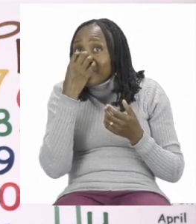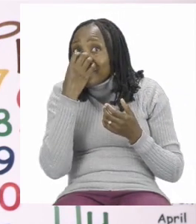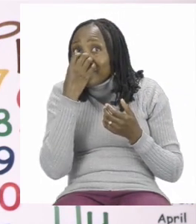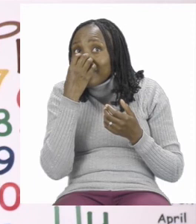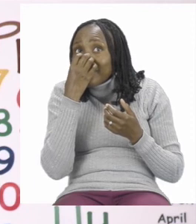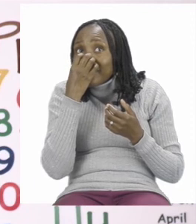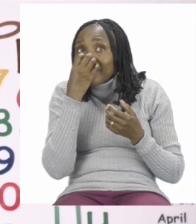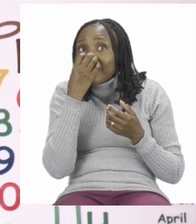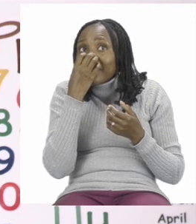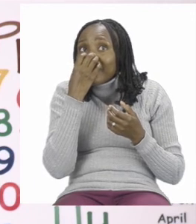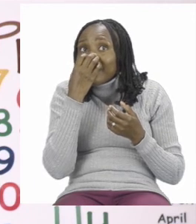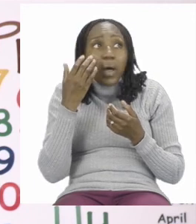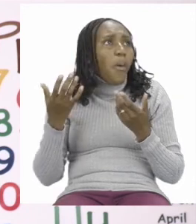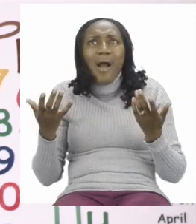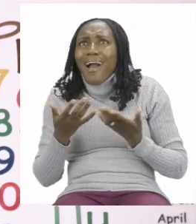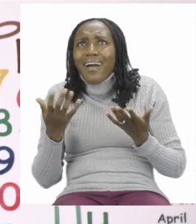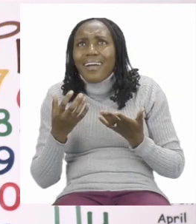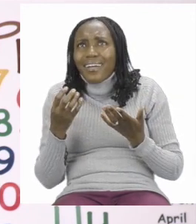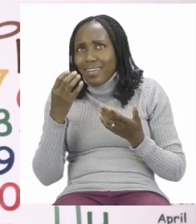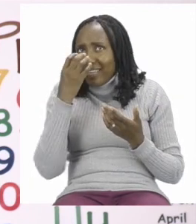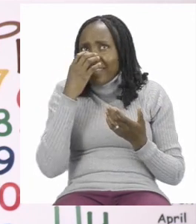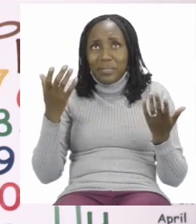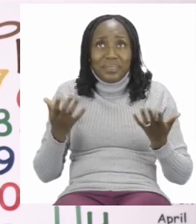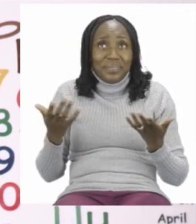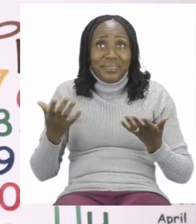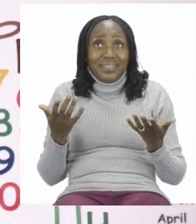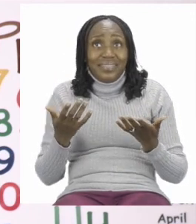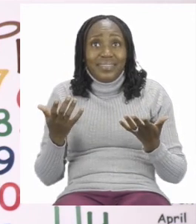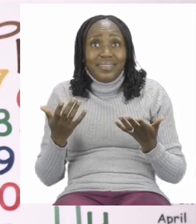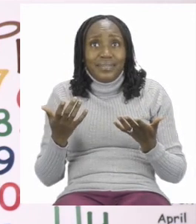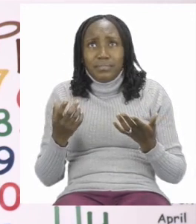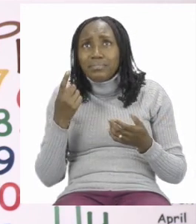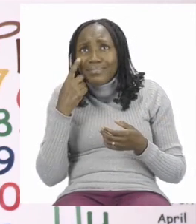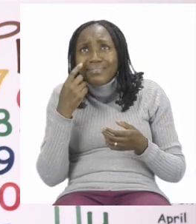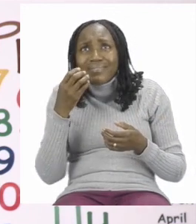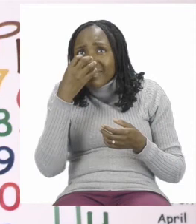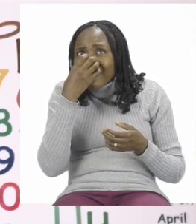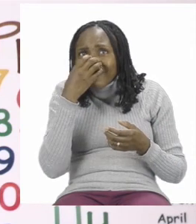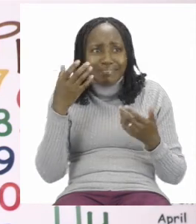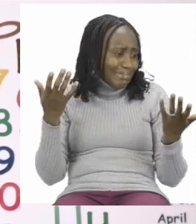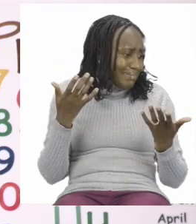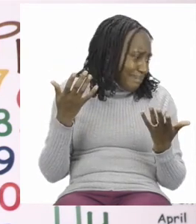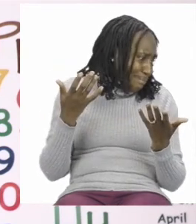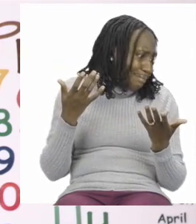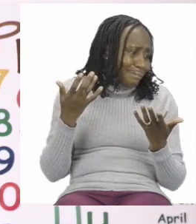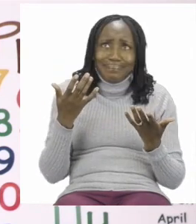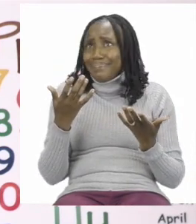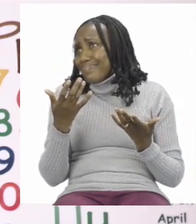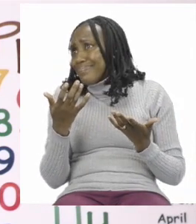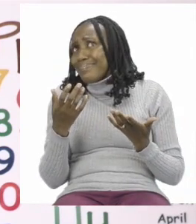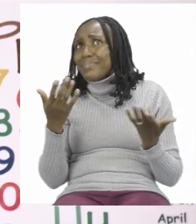Zoshi! Where are you? Do you see Zoshi anywhere? Zoshi?